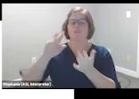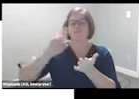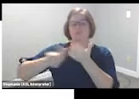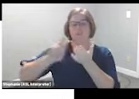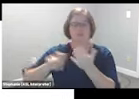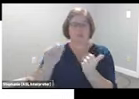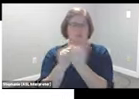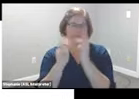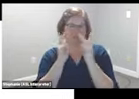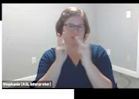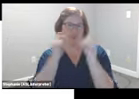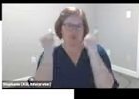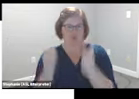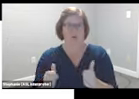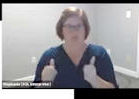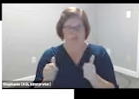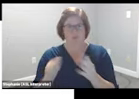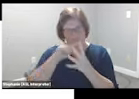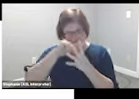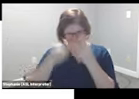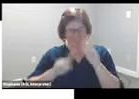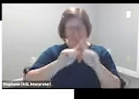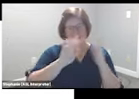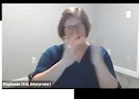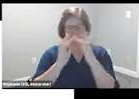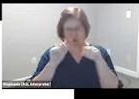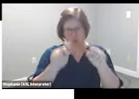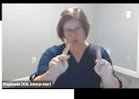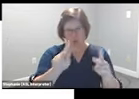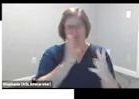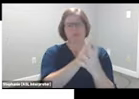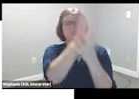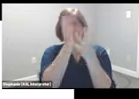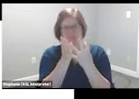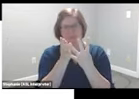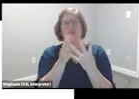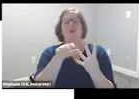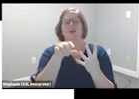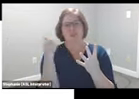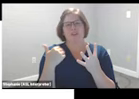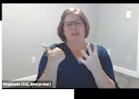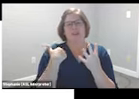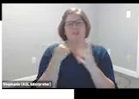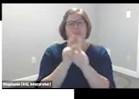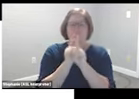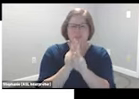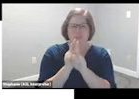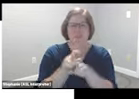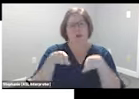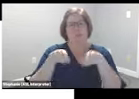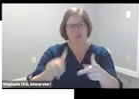network of researchers with vision loss in the biomedical sciences. I've participated in a couple of mentorship opportunities over the past few